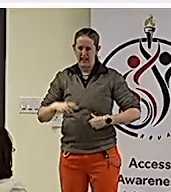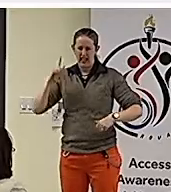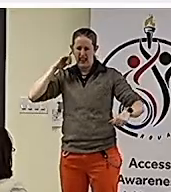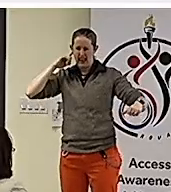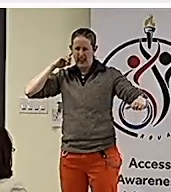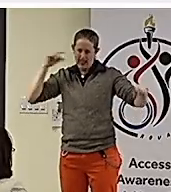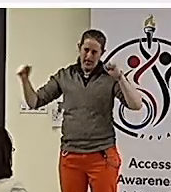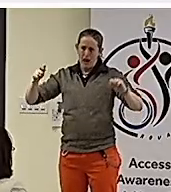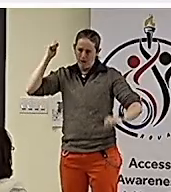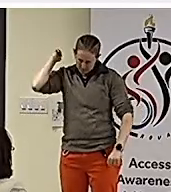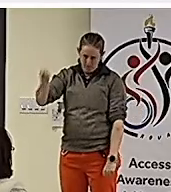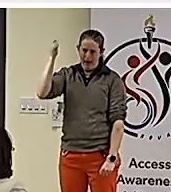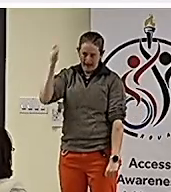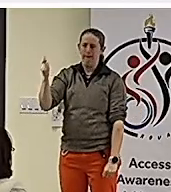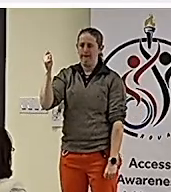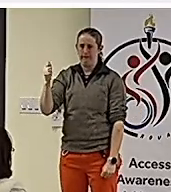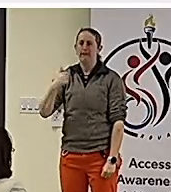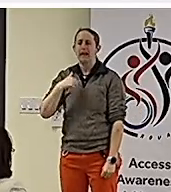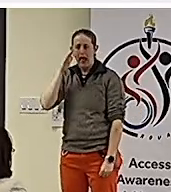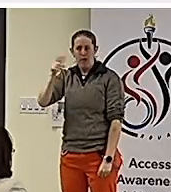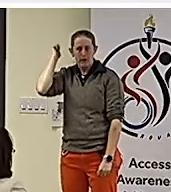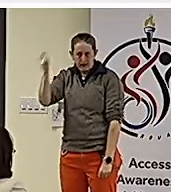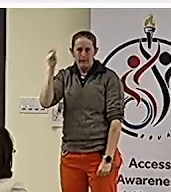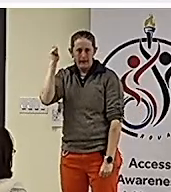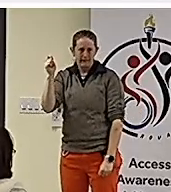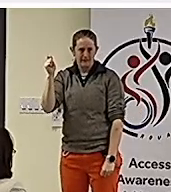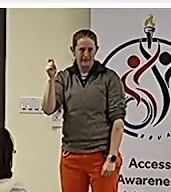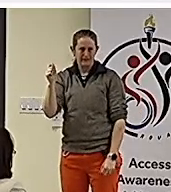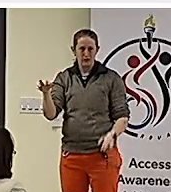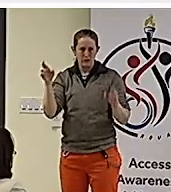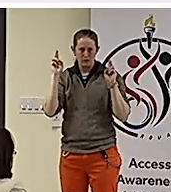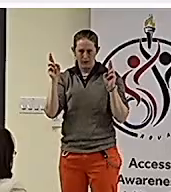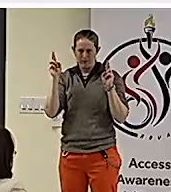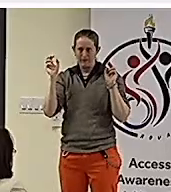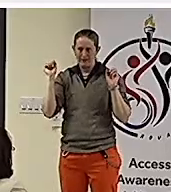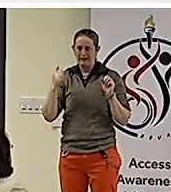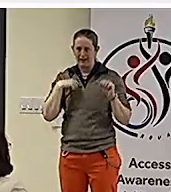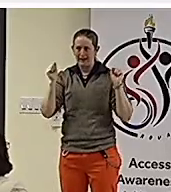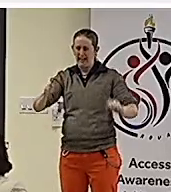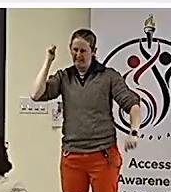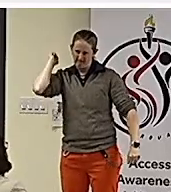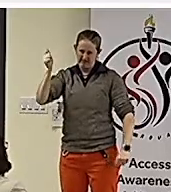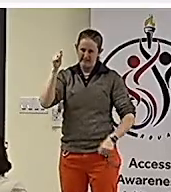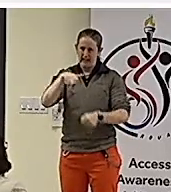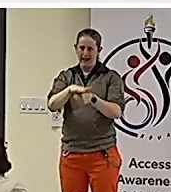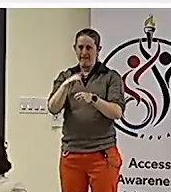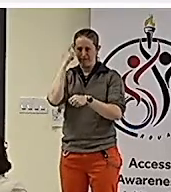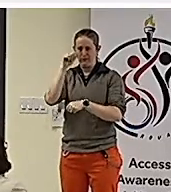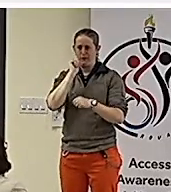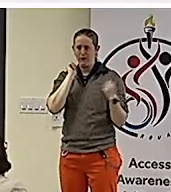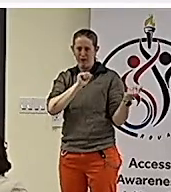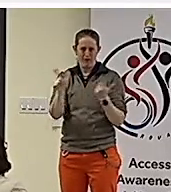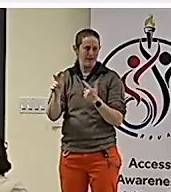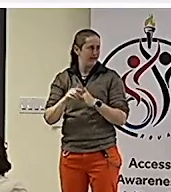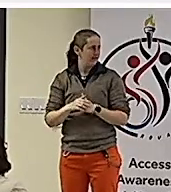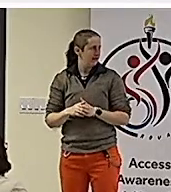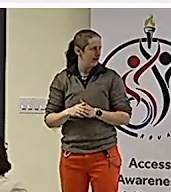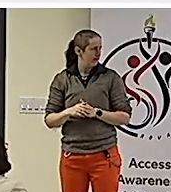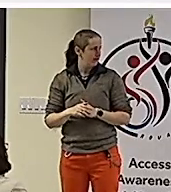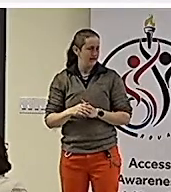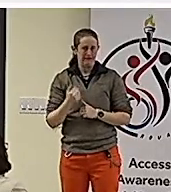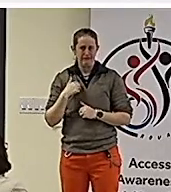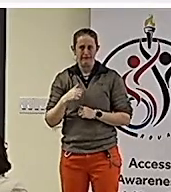I'll be ringing. So I hope I can be loud enough for all of you. So I'm just going to do this on the side for a second.